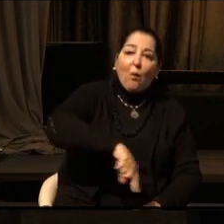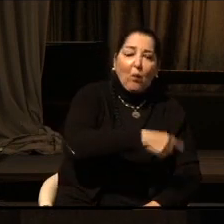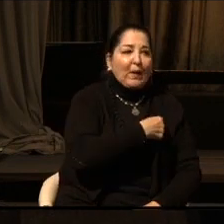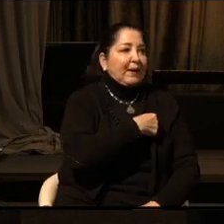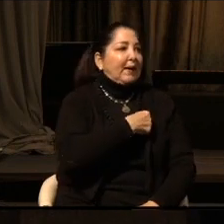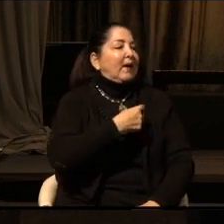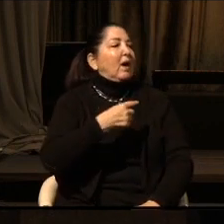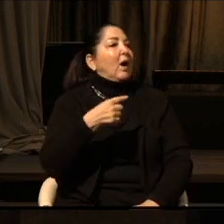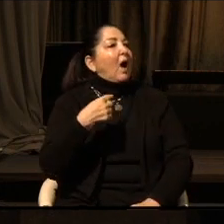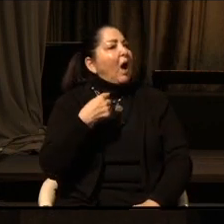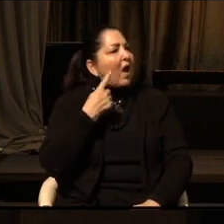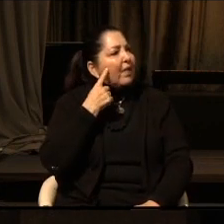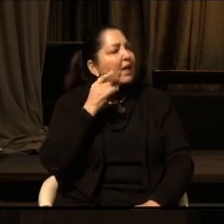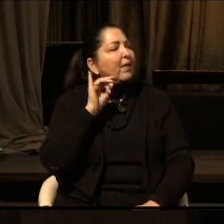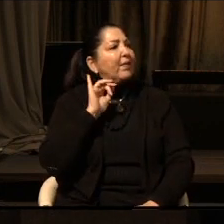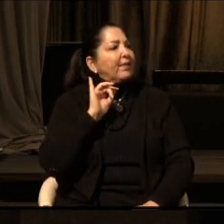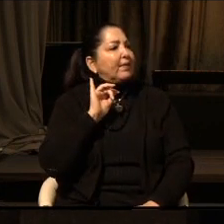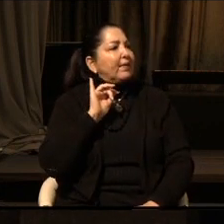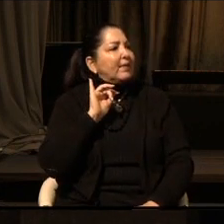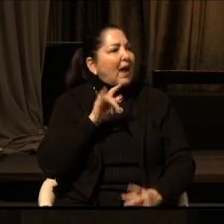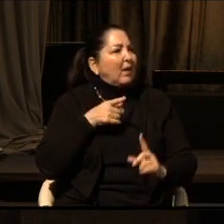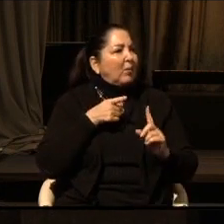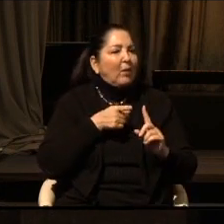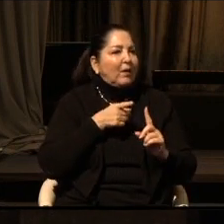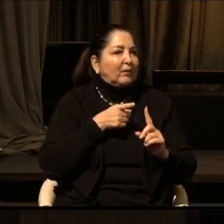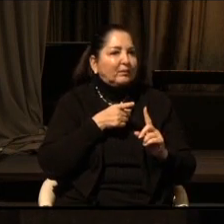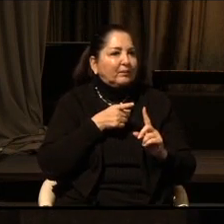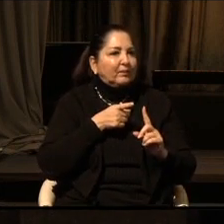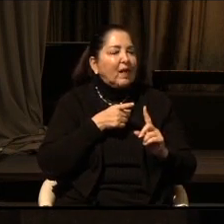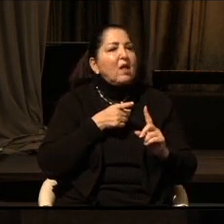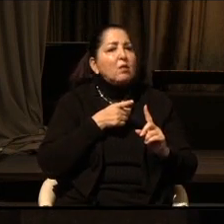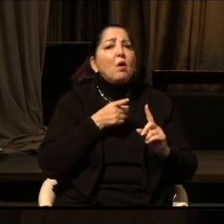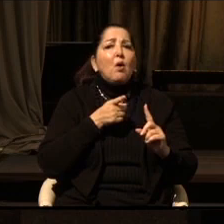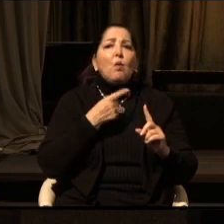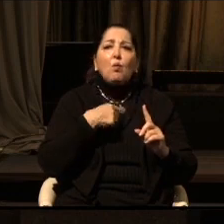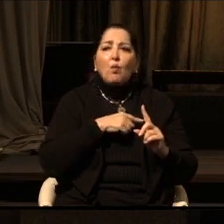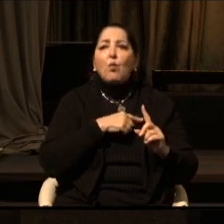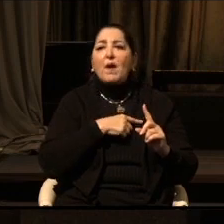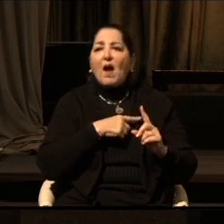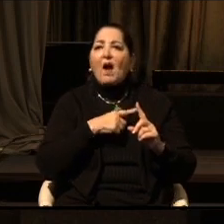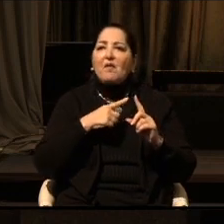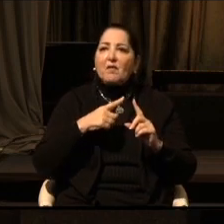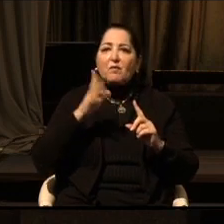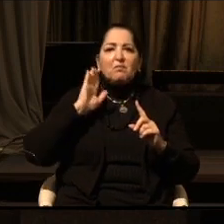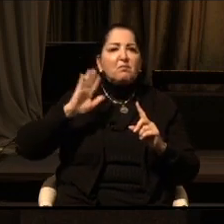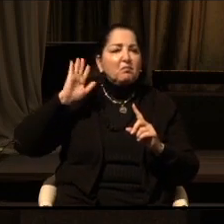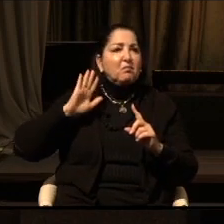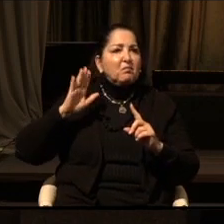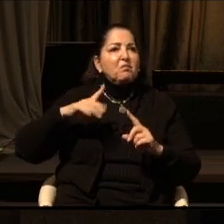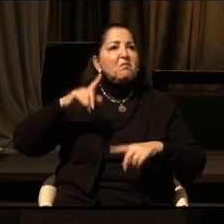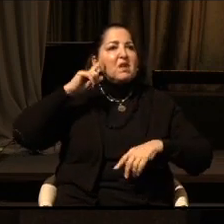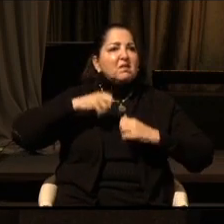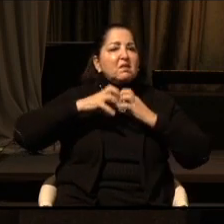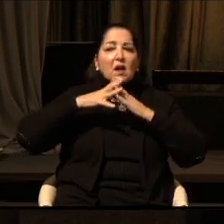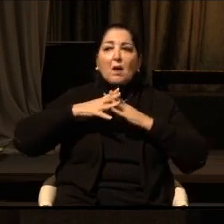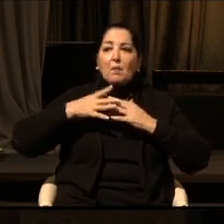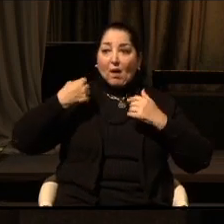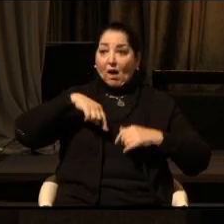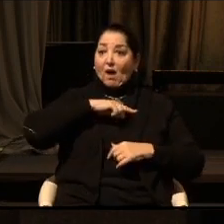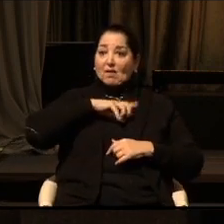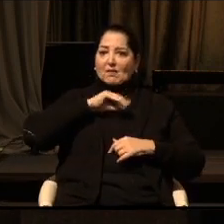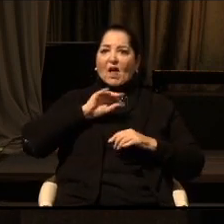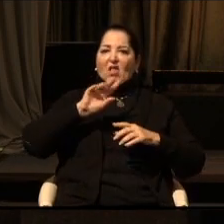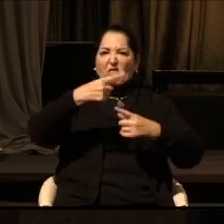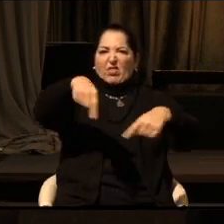about moving from this narrative that we've created of us and them to a place of we.